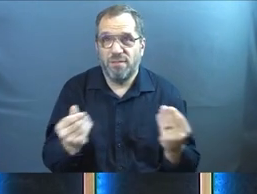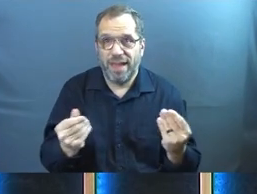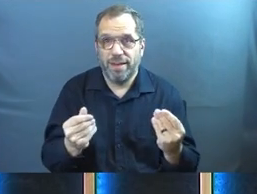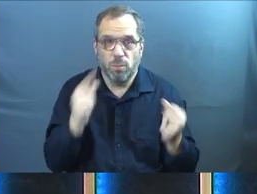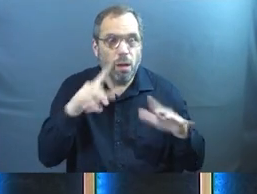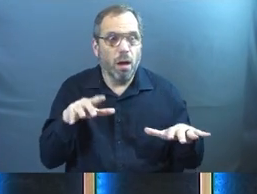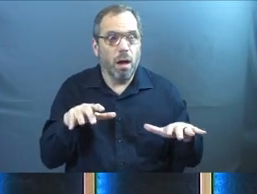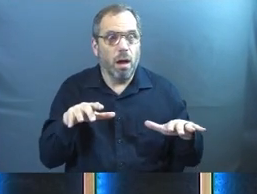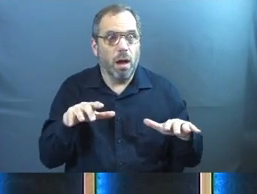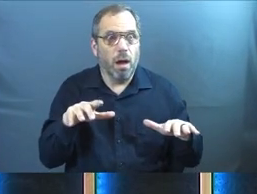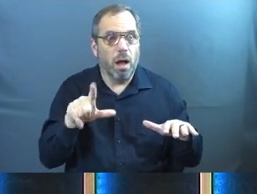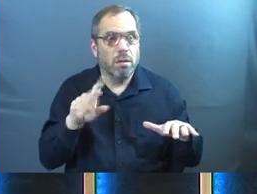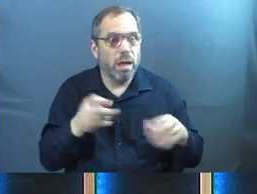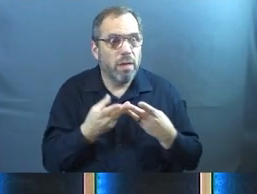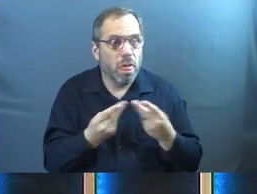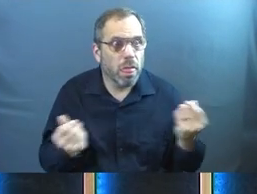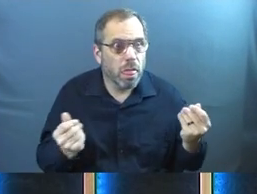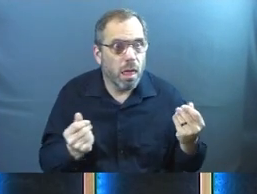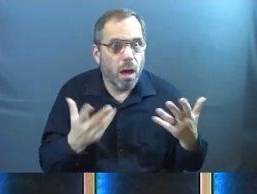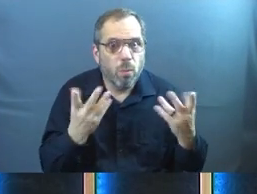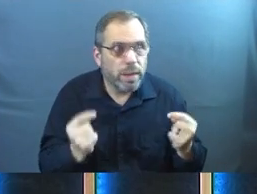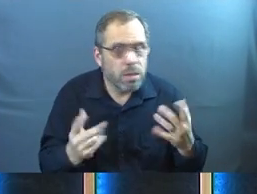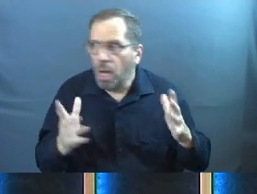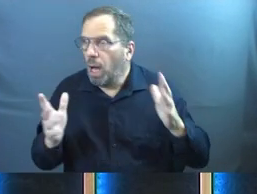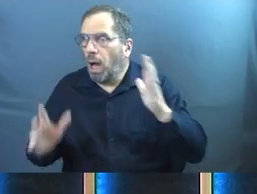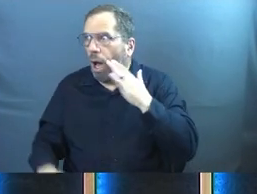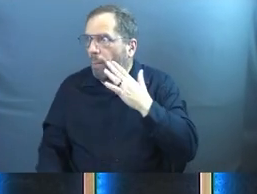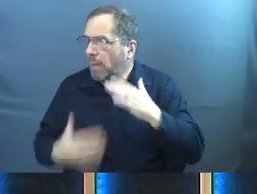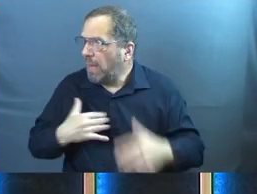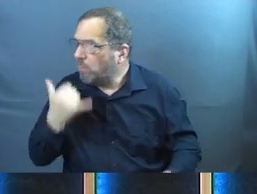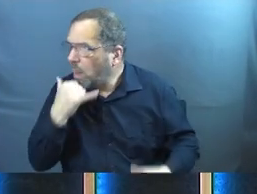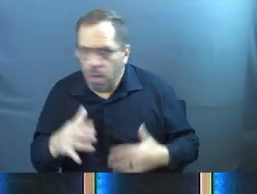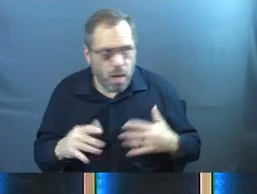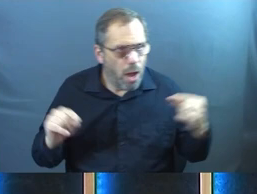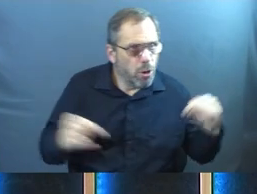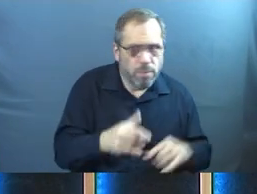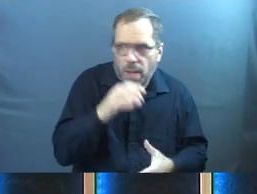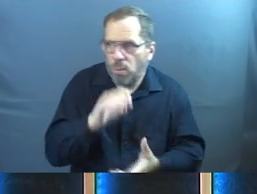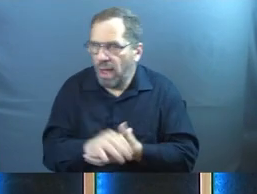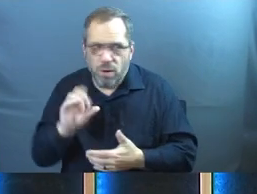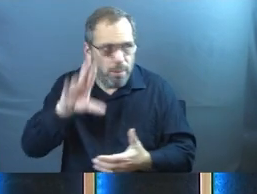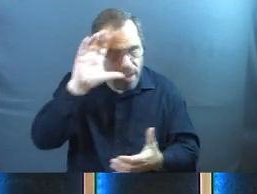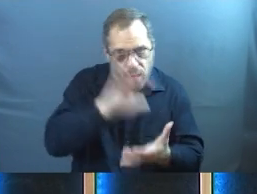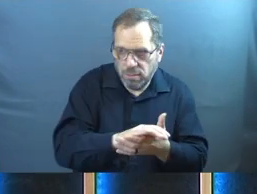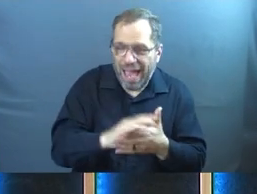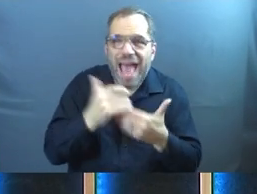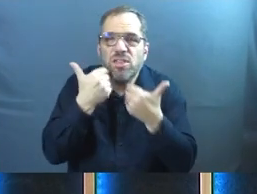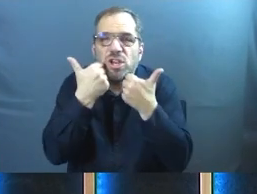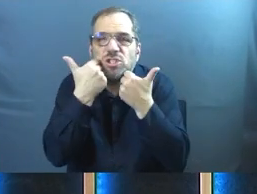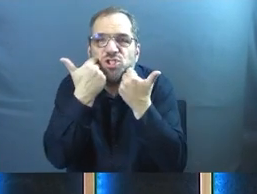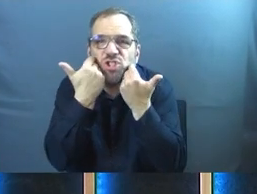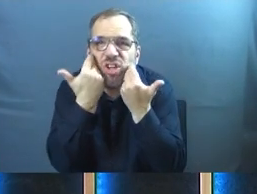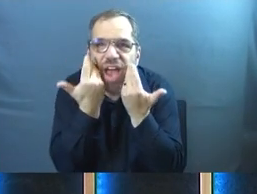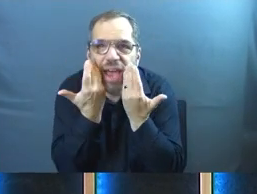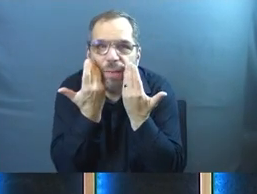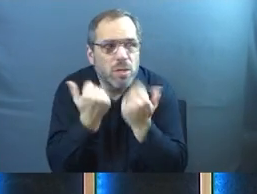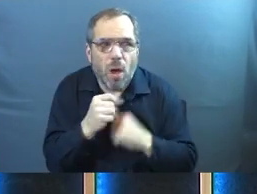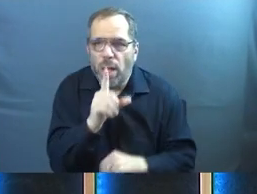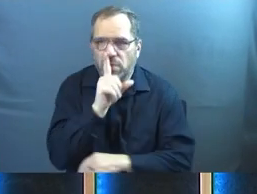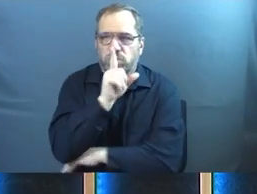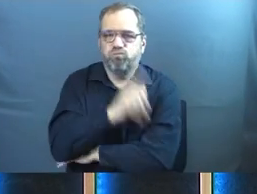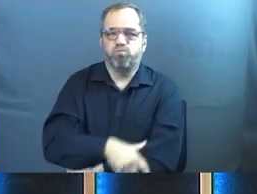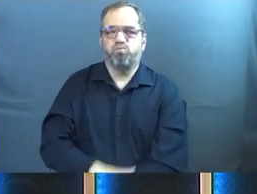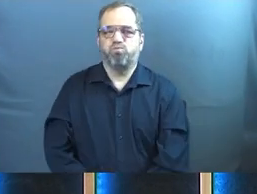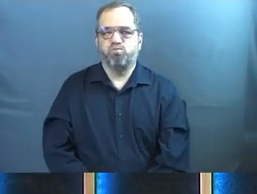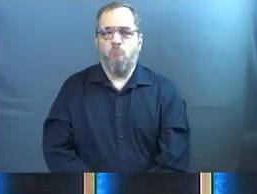shocked by it. When love faded, we think that we did something wrong, and there's shame associated with that, and so we don't like to tell people